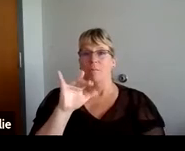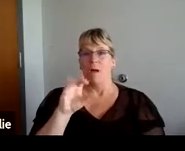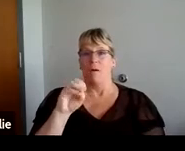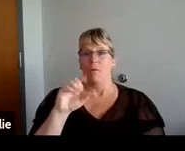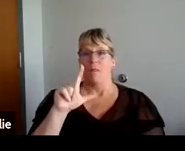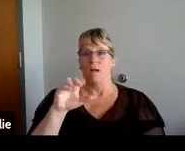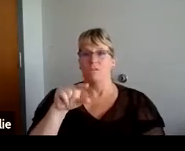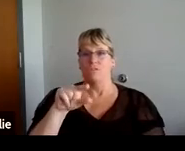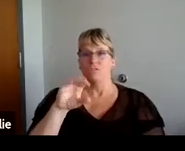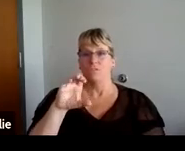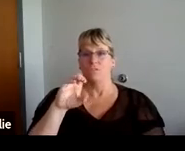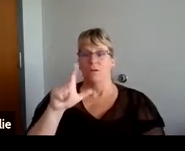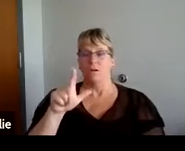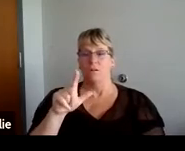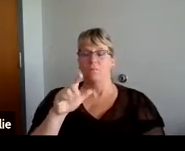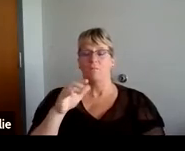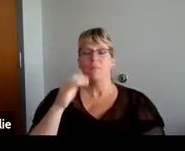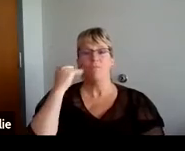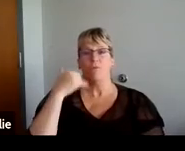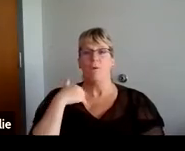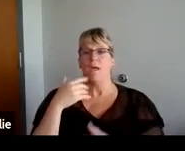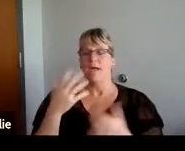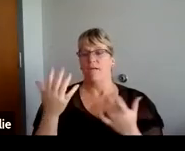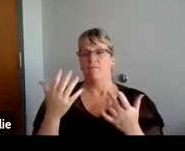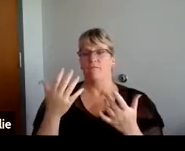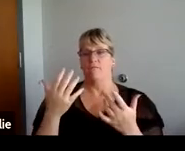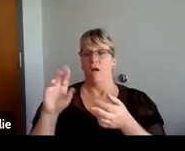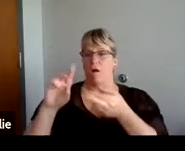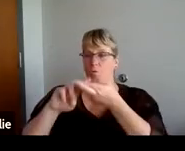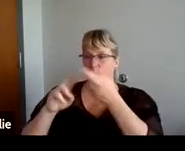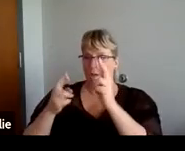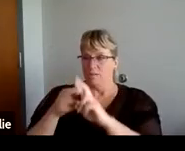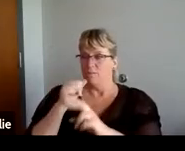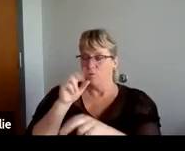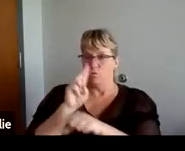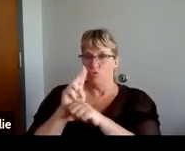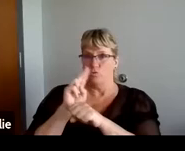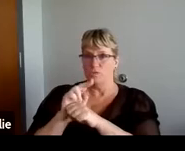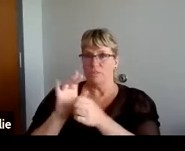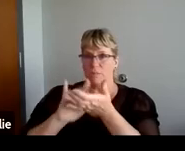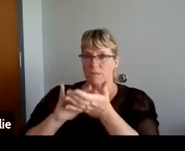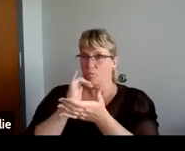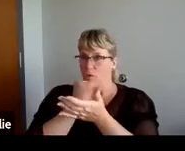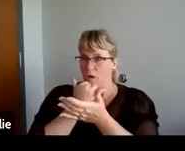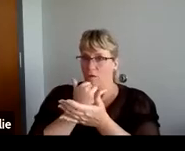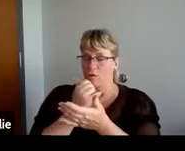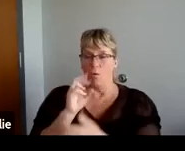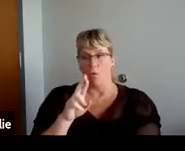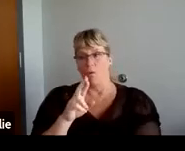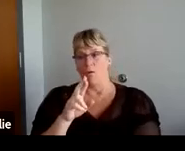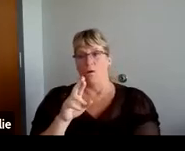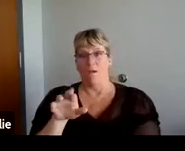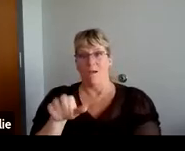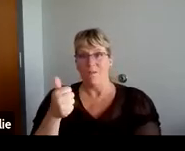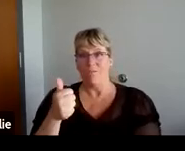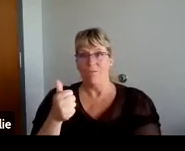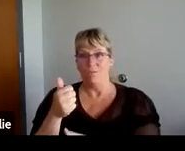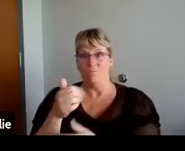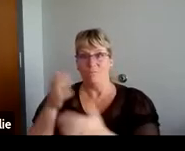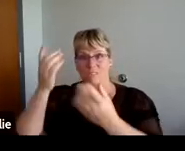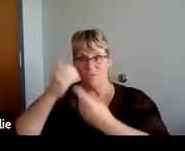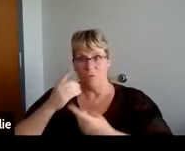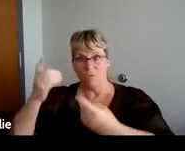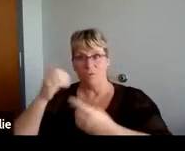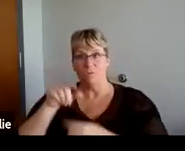If you have a first-degree relative who has a substance use disorder or psychiatric disorder for that matter, you are